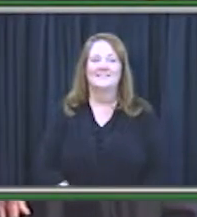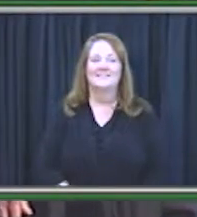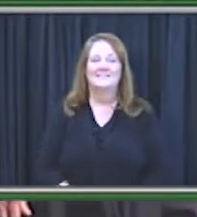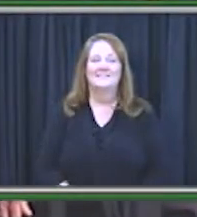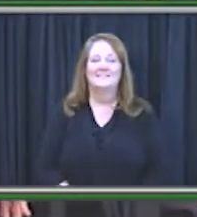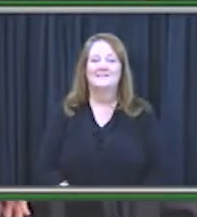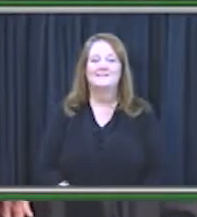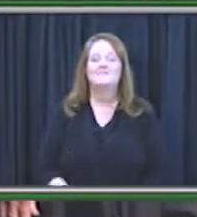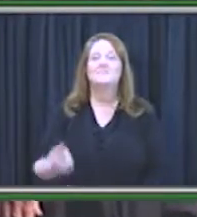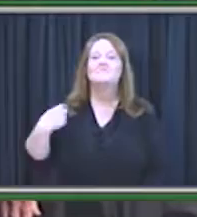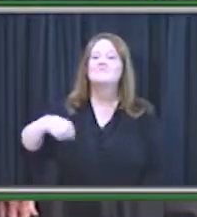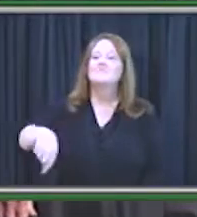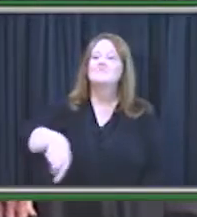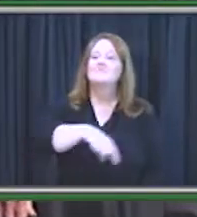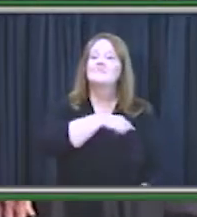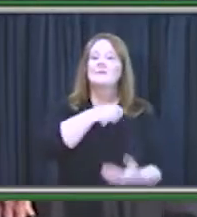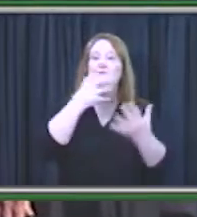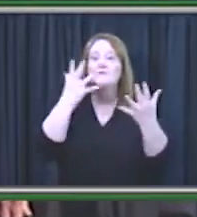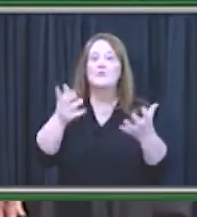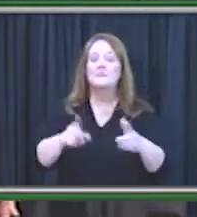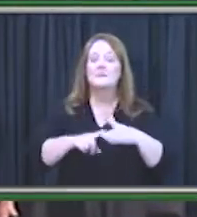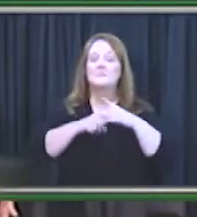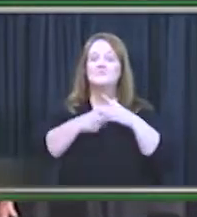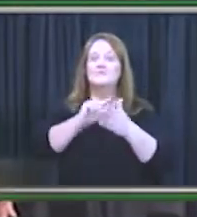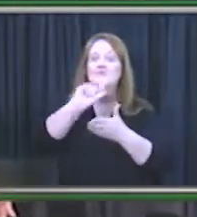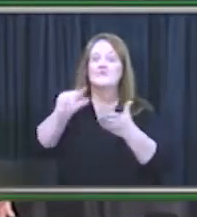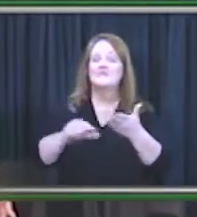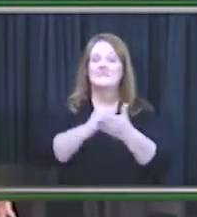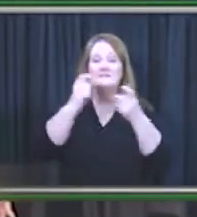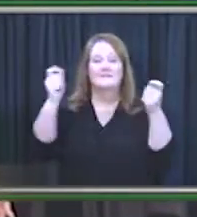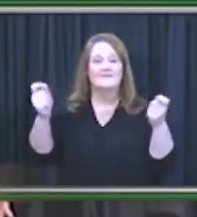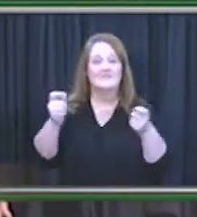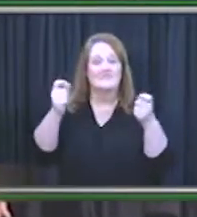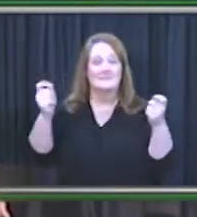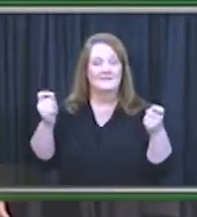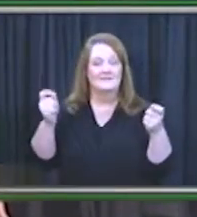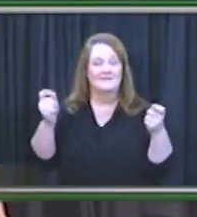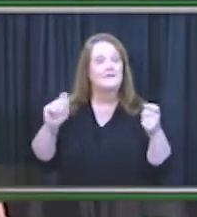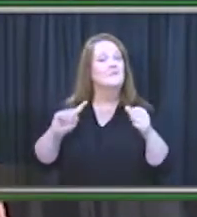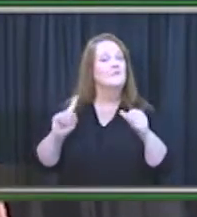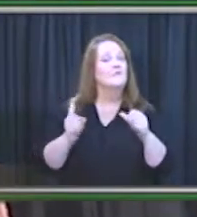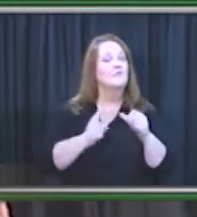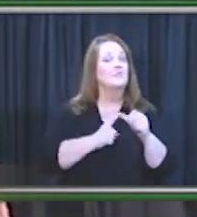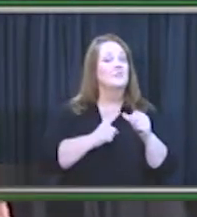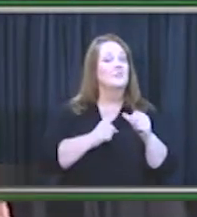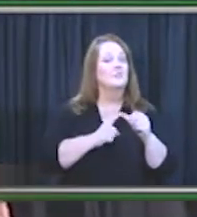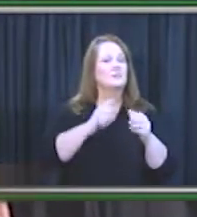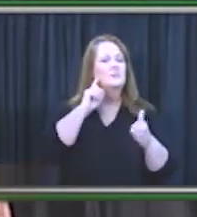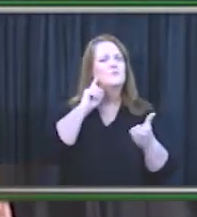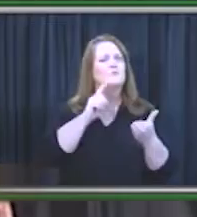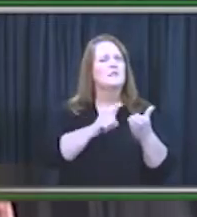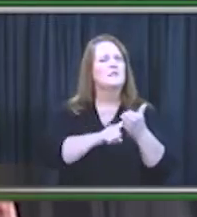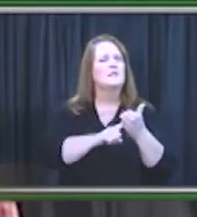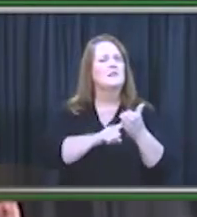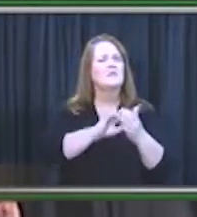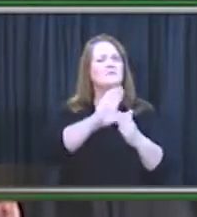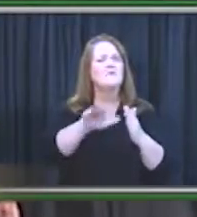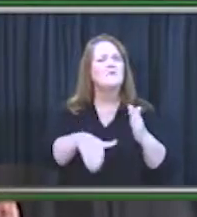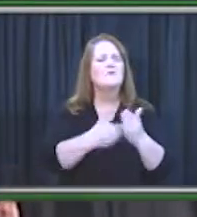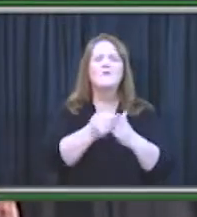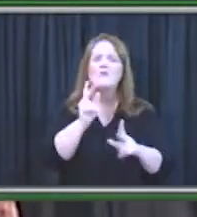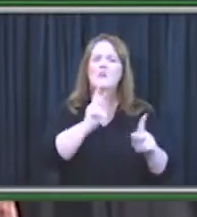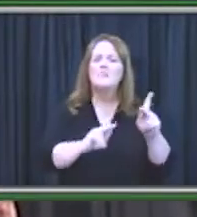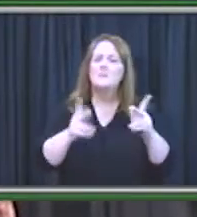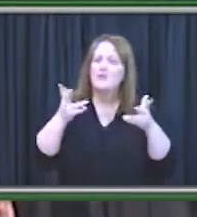we would like to begin our commencement ceremony by first recognizing all alumni